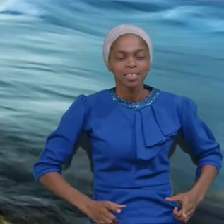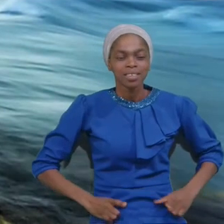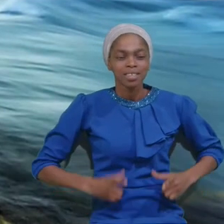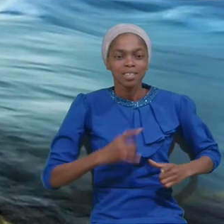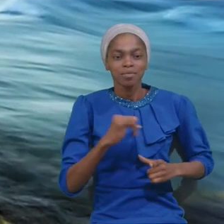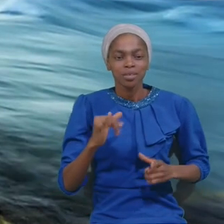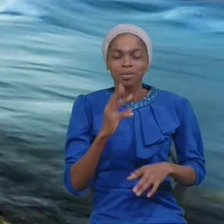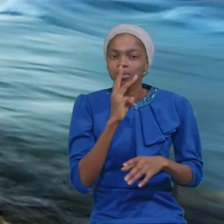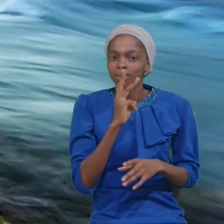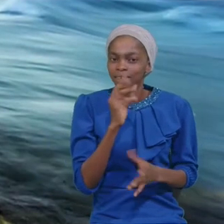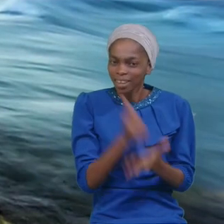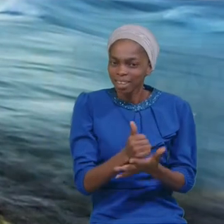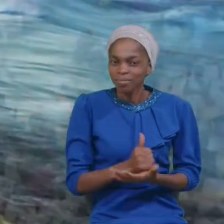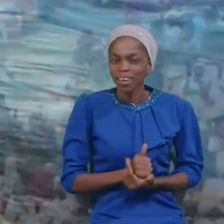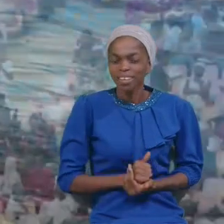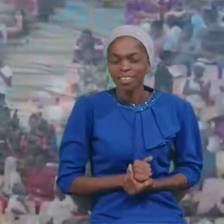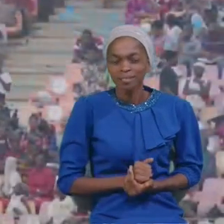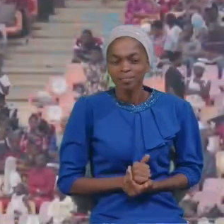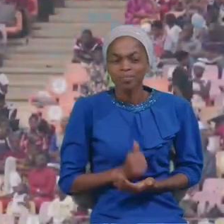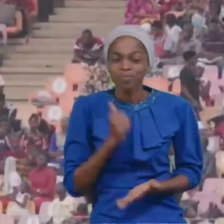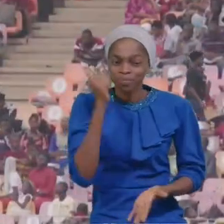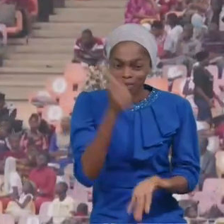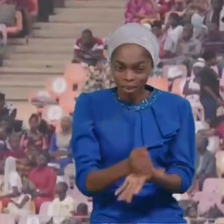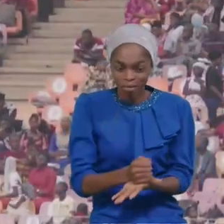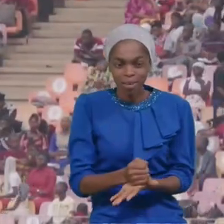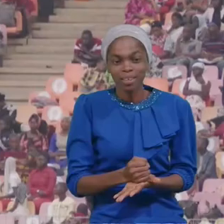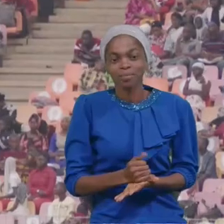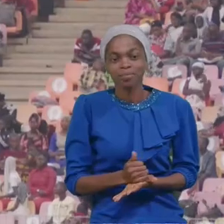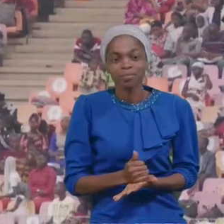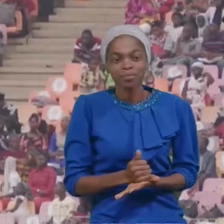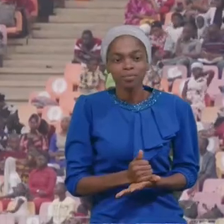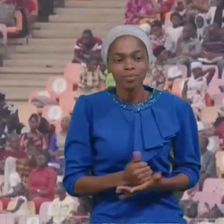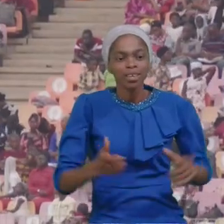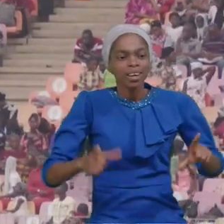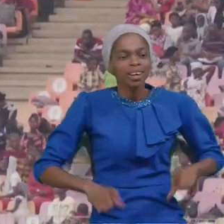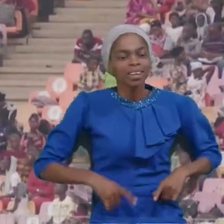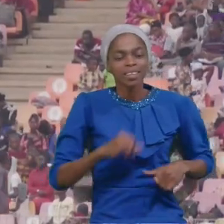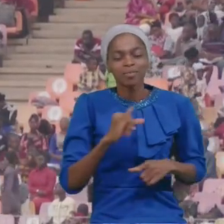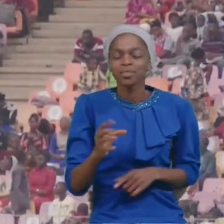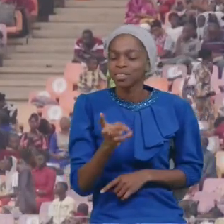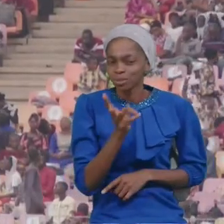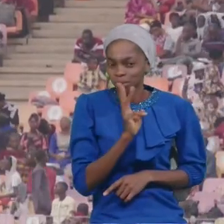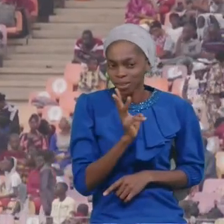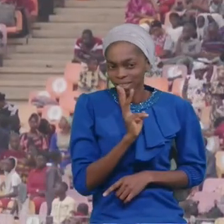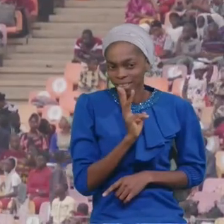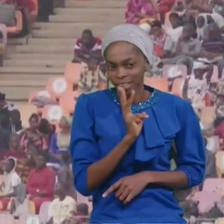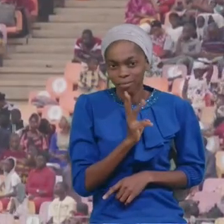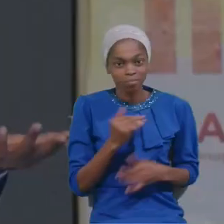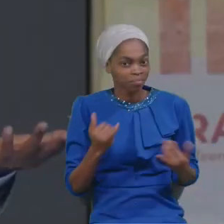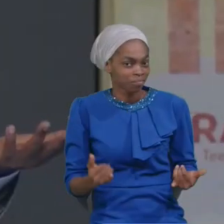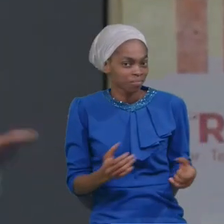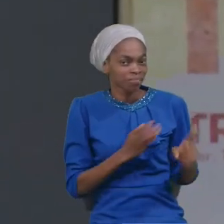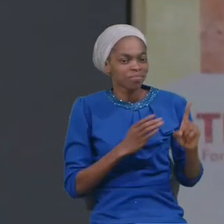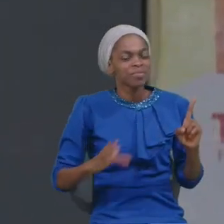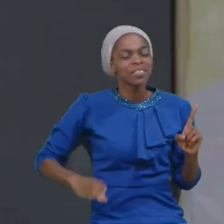Living waters. Now, Christ has the monopoly of that living water. It's the water